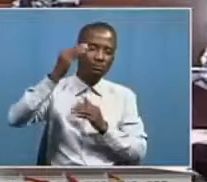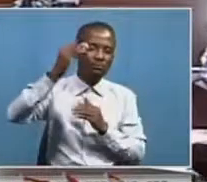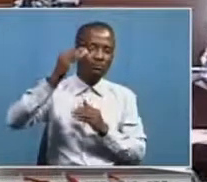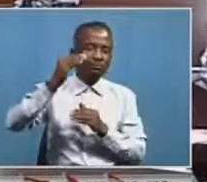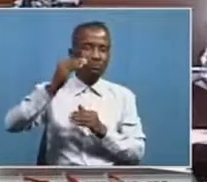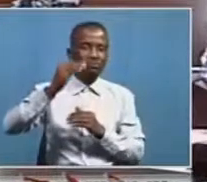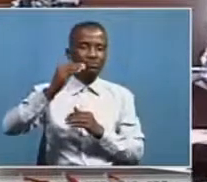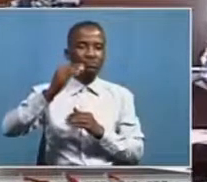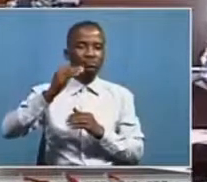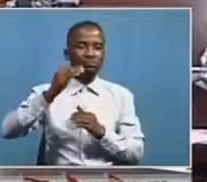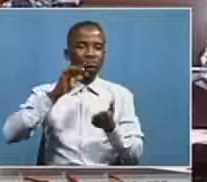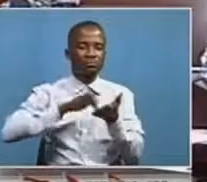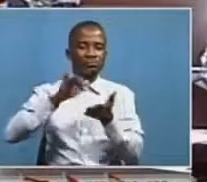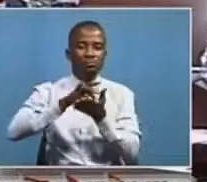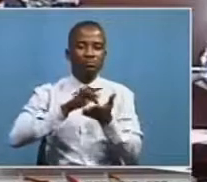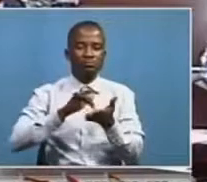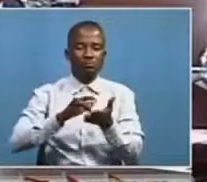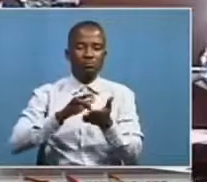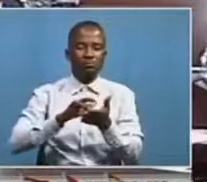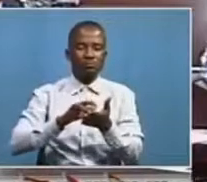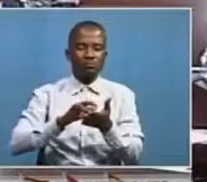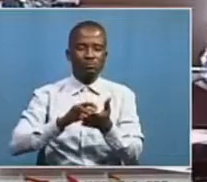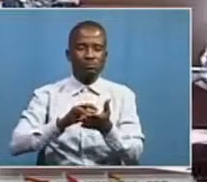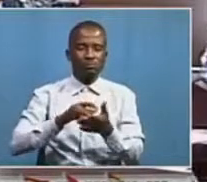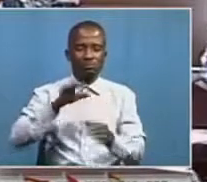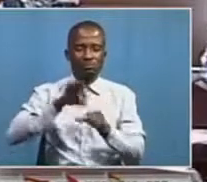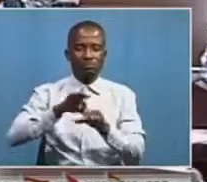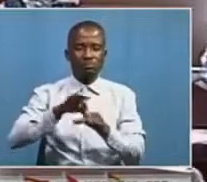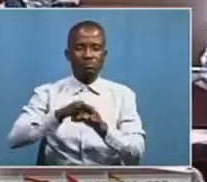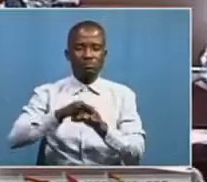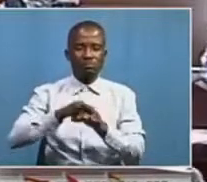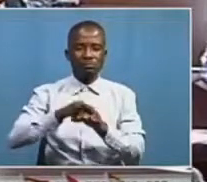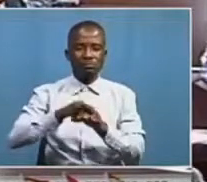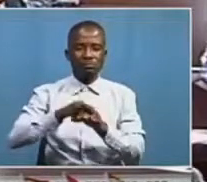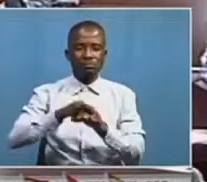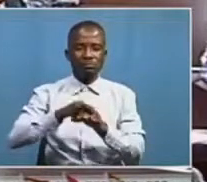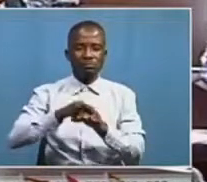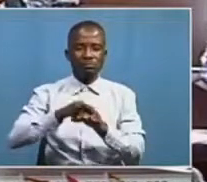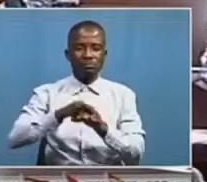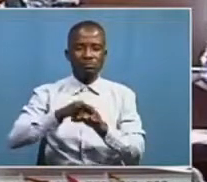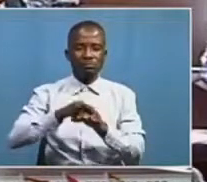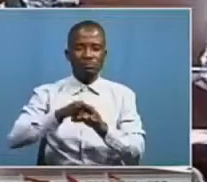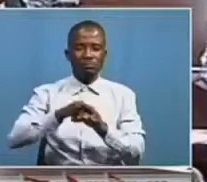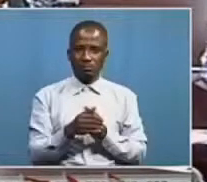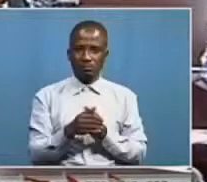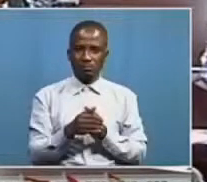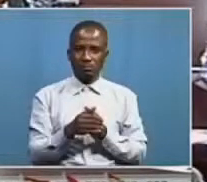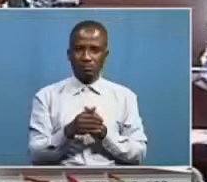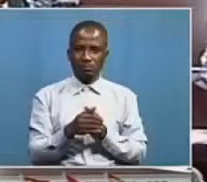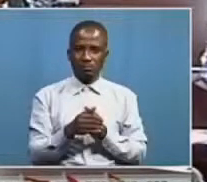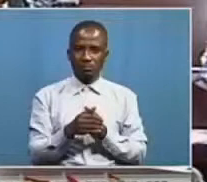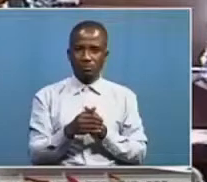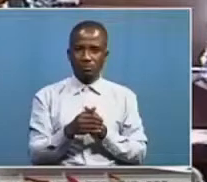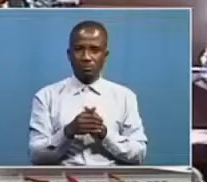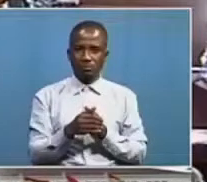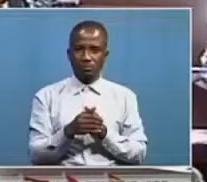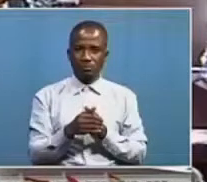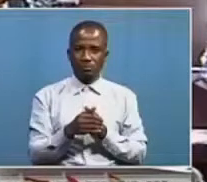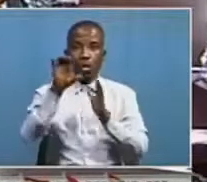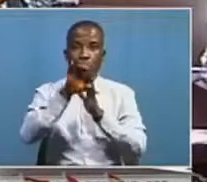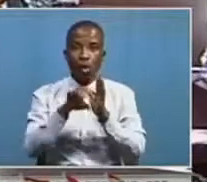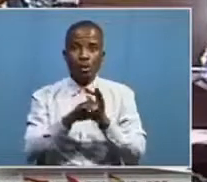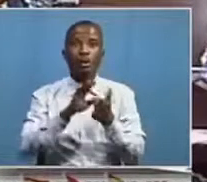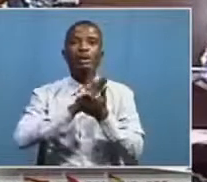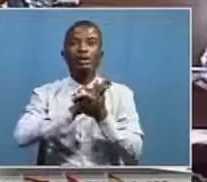the total number of valid votes cast at the election. End of quote. The above provision of the Constitution is